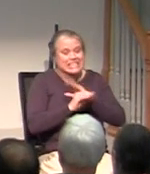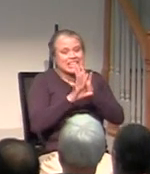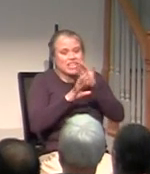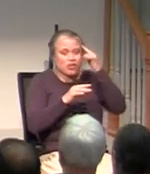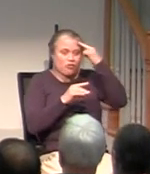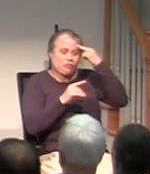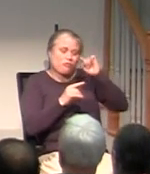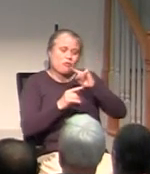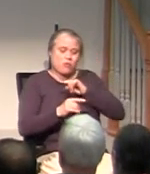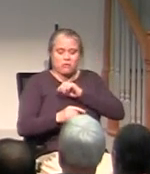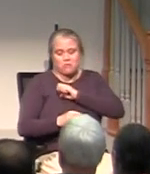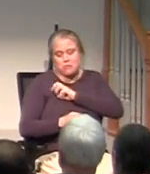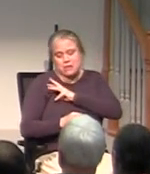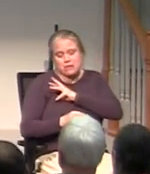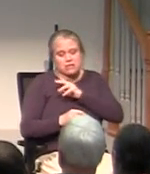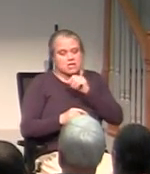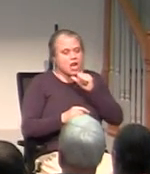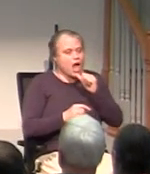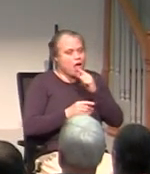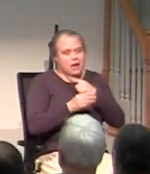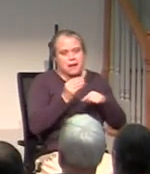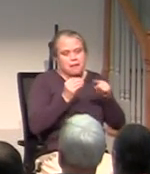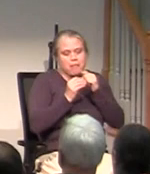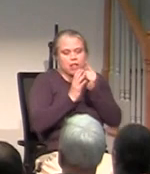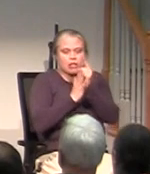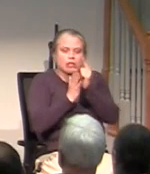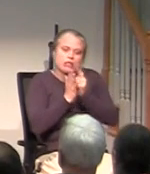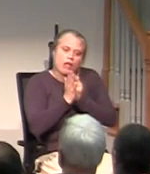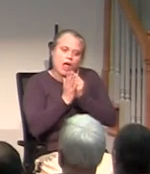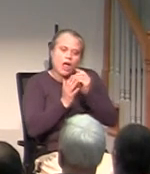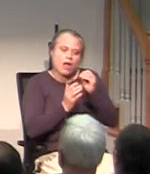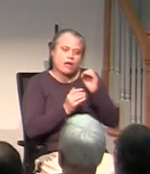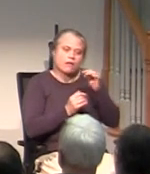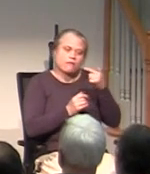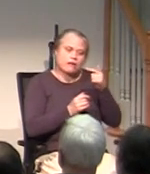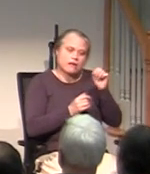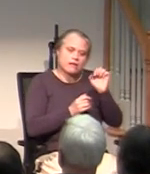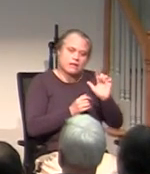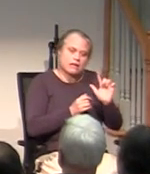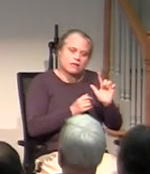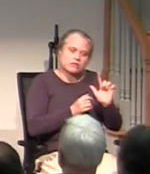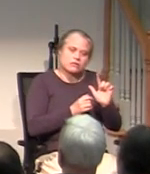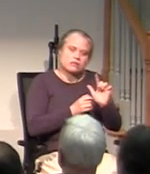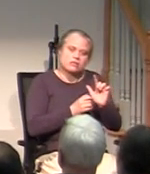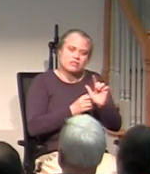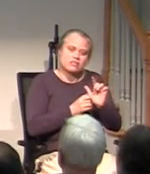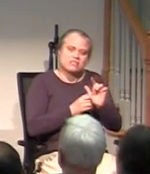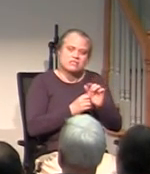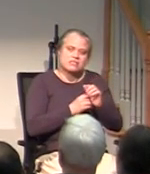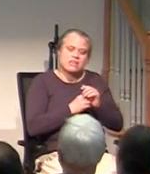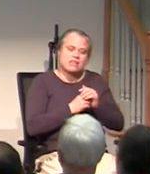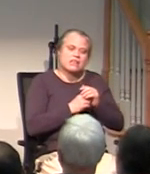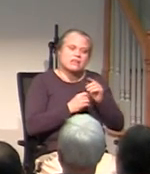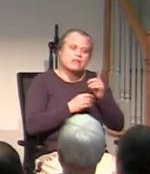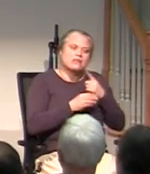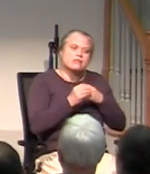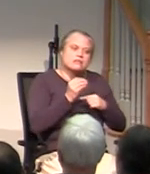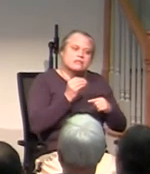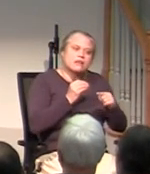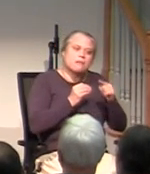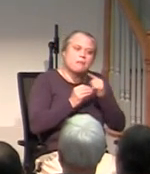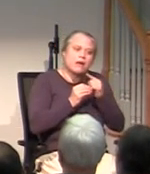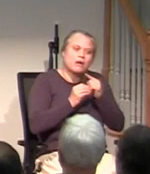law in Galatians. It was a new framework for this truth to be put in. She used this language